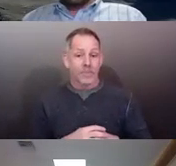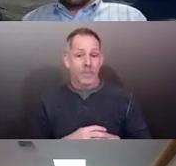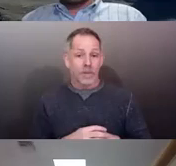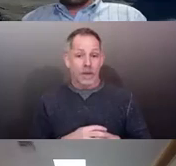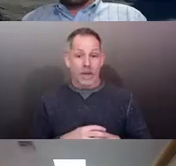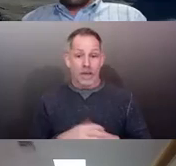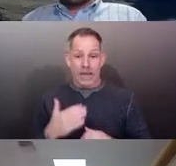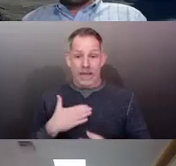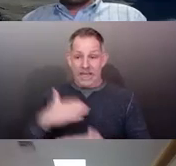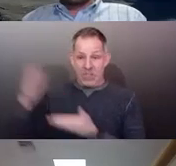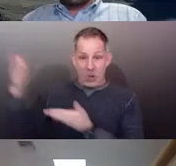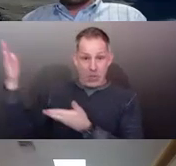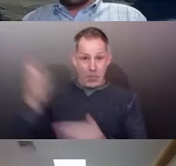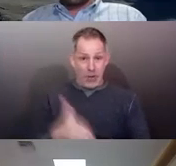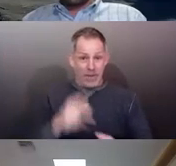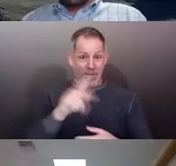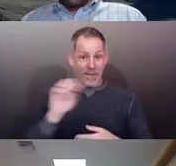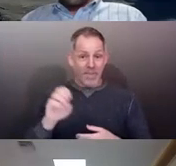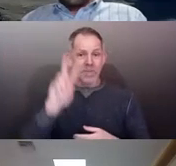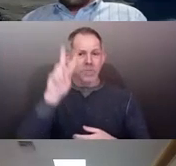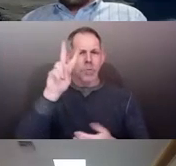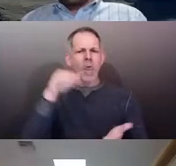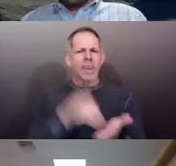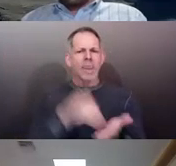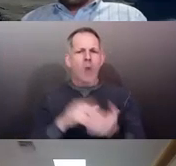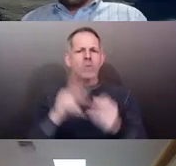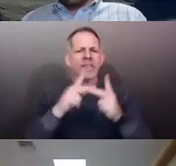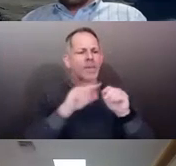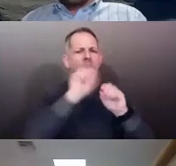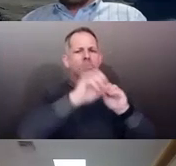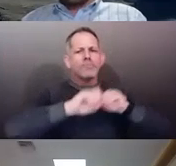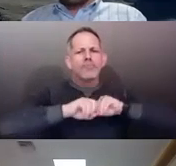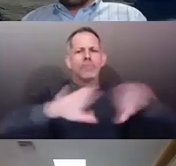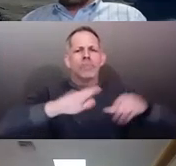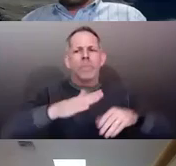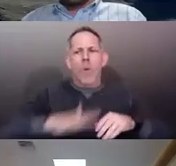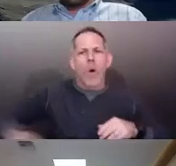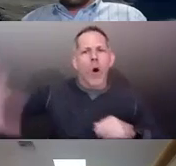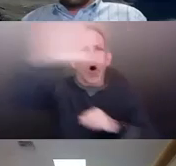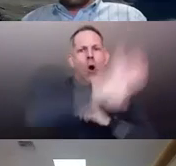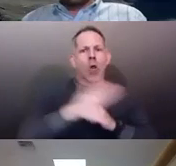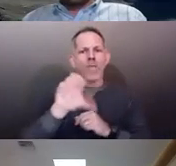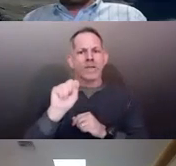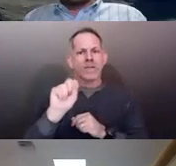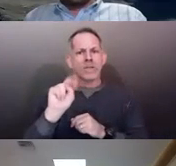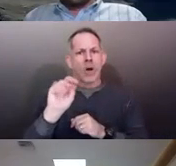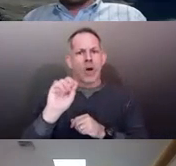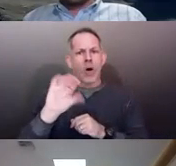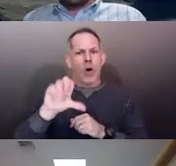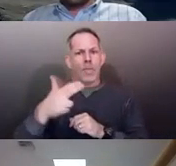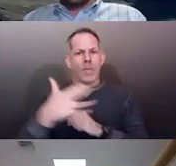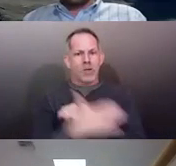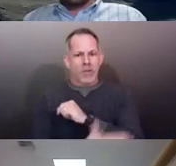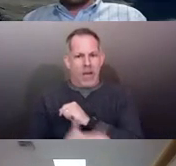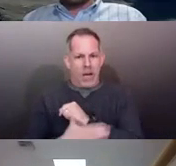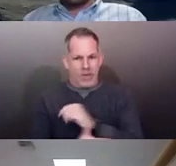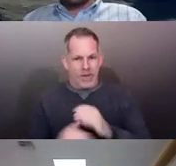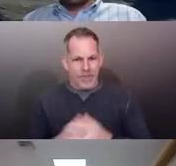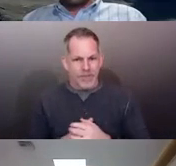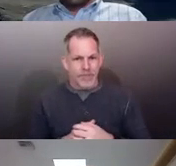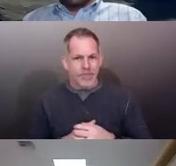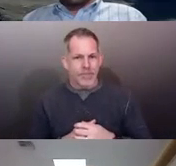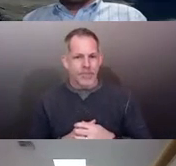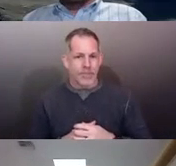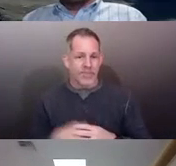that we would actually interact with. Generally, on any week, we're working with between 120 and 150 of those, depending on what their needs